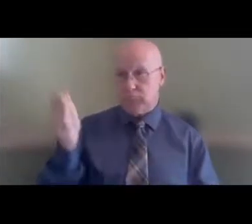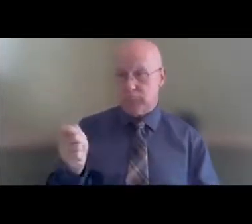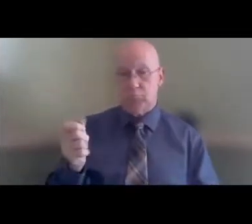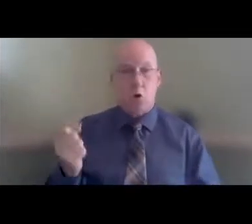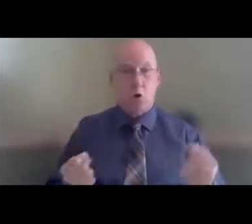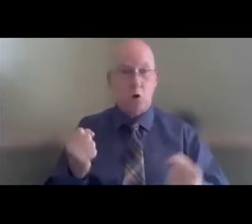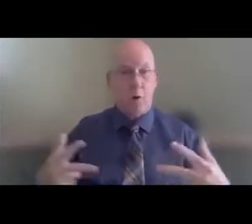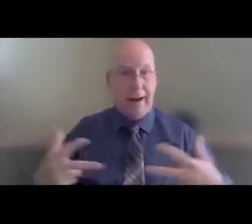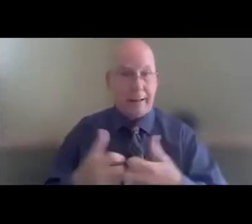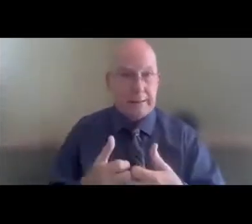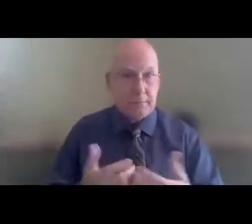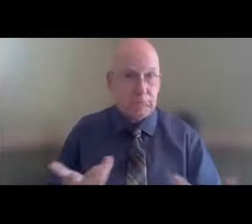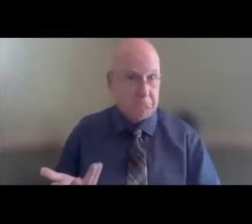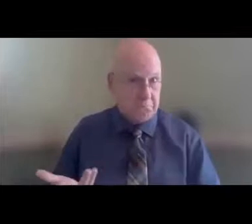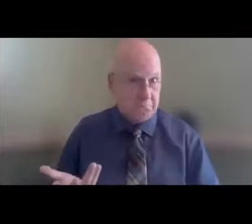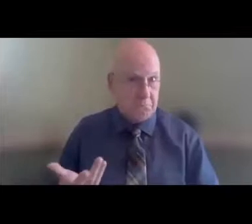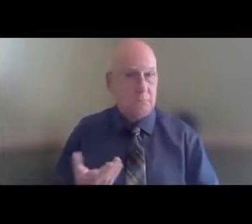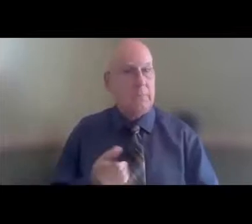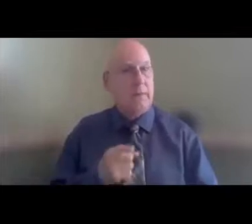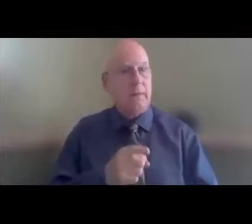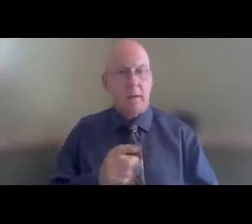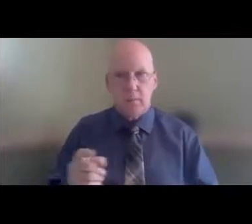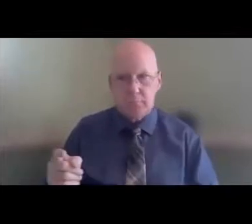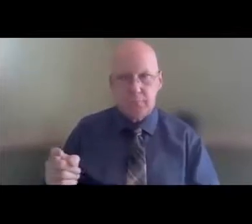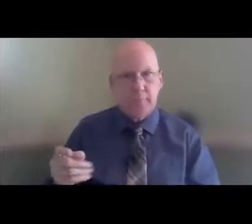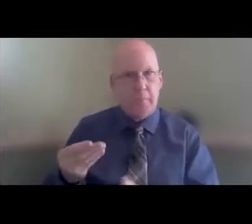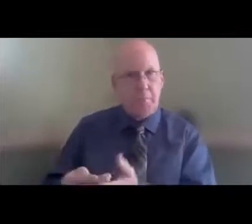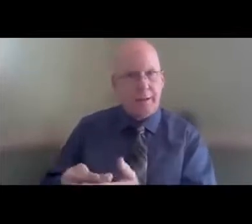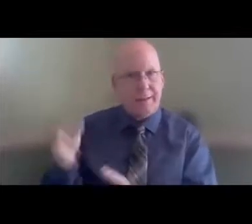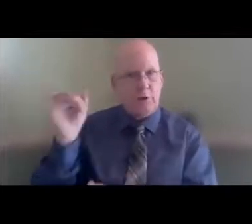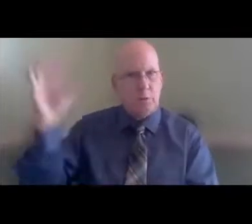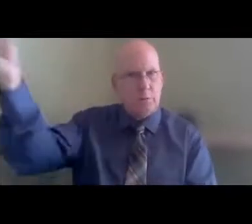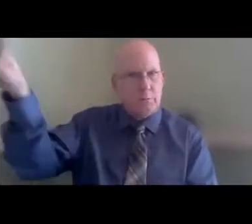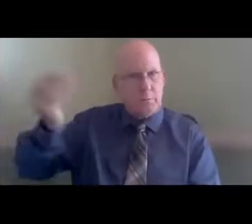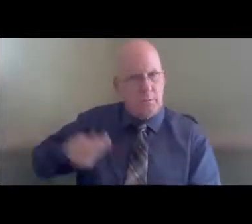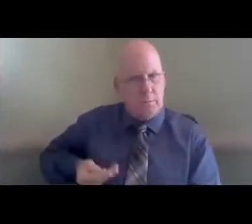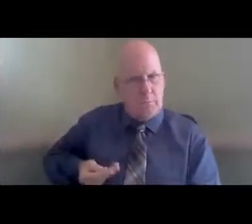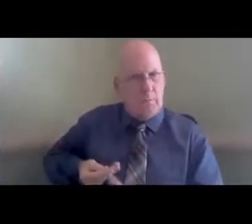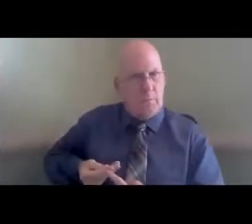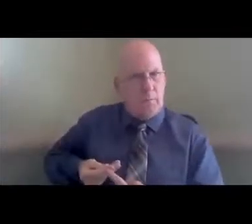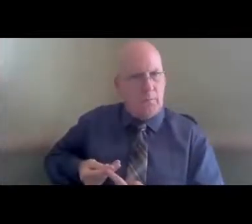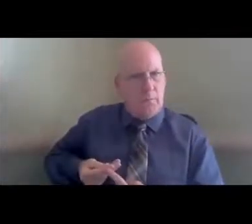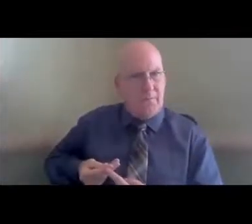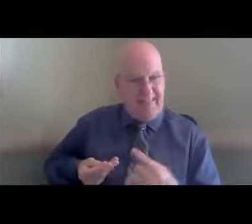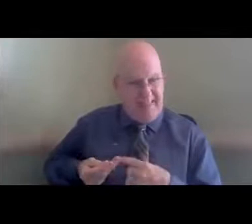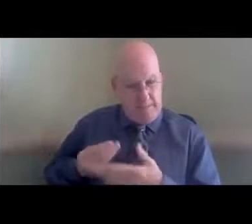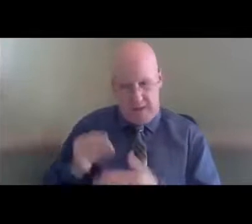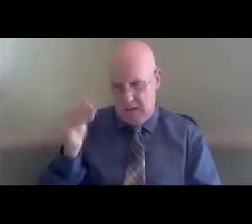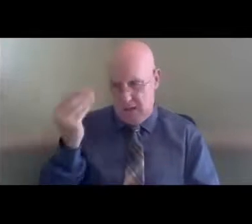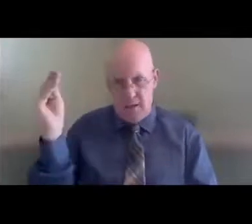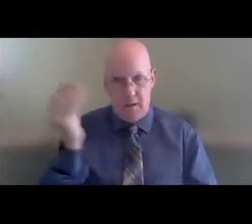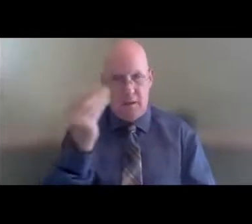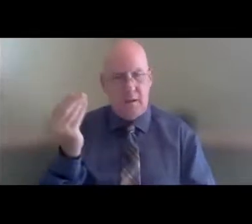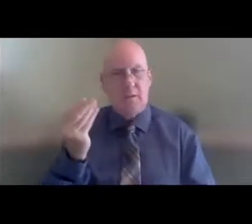accident, and they're recovering some money as the result of their injuries, and that personal